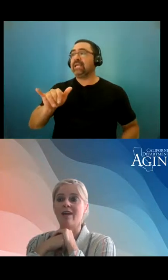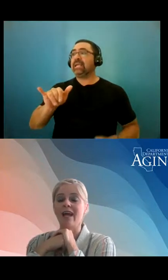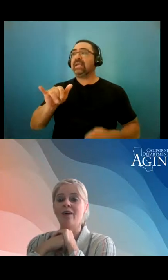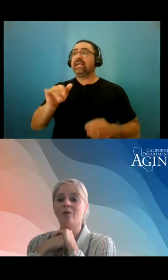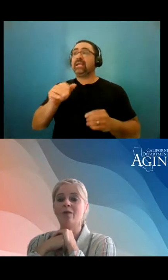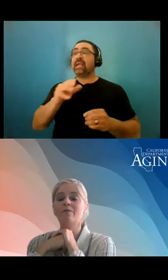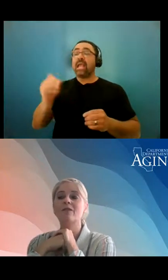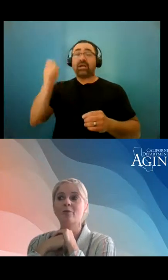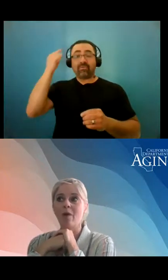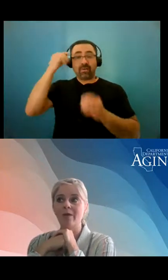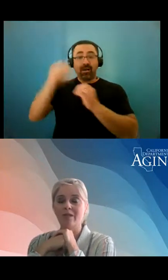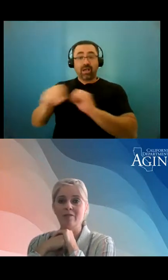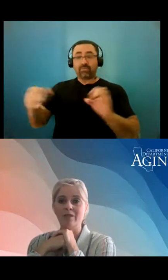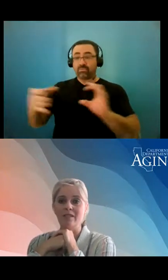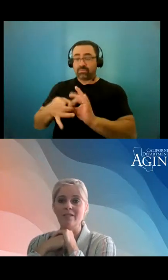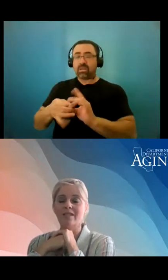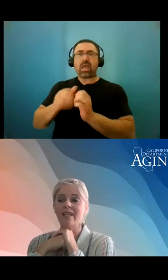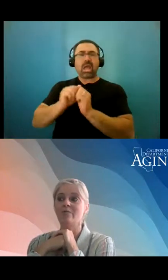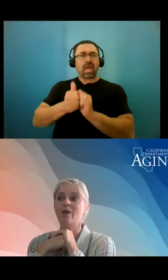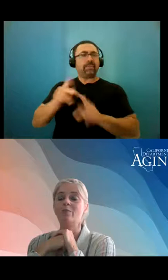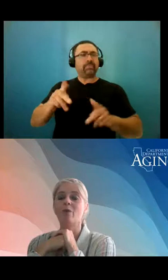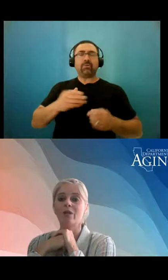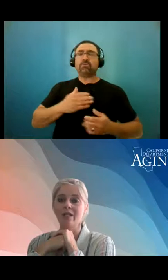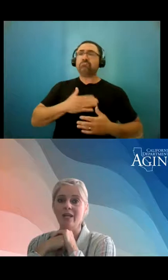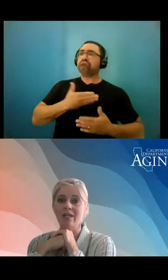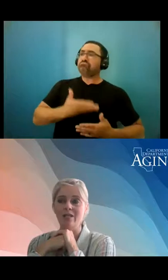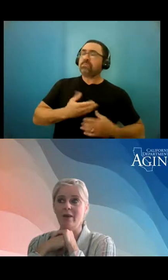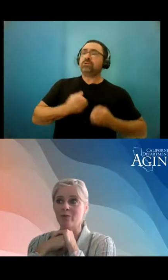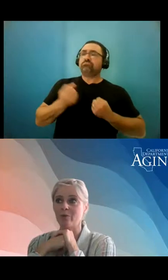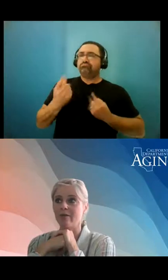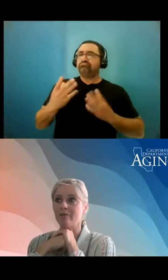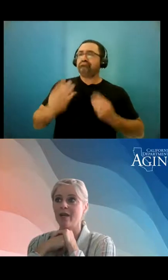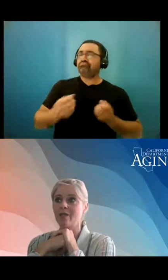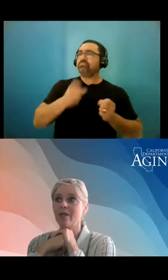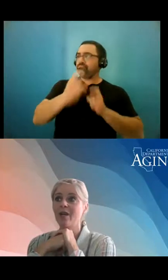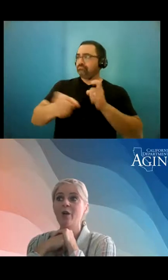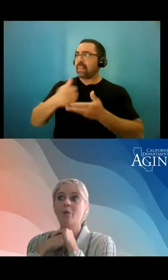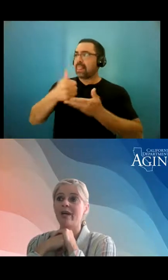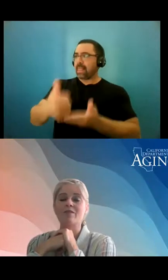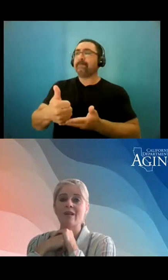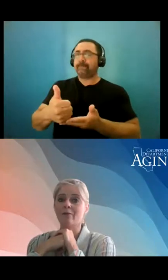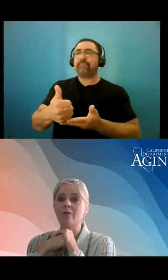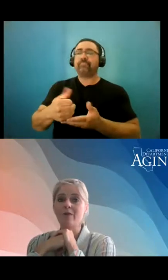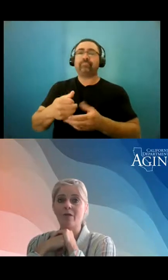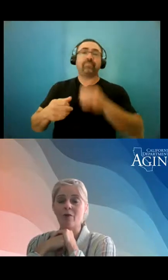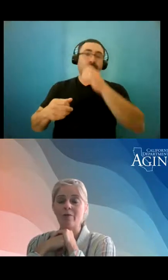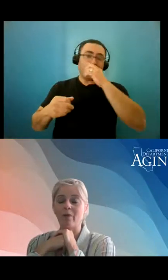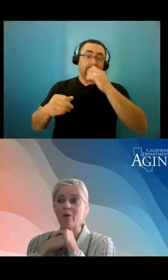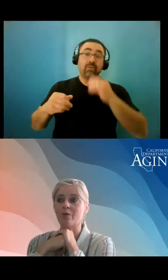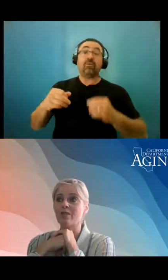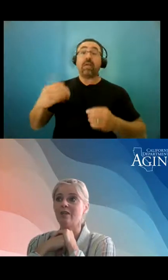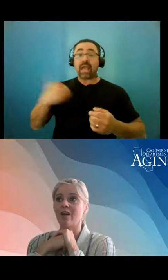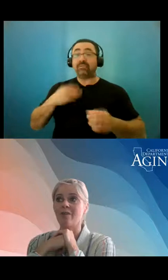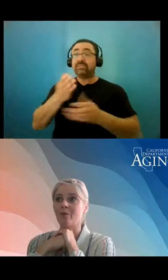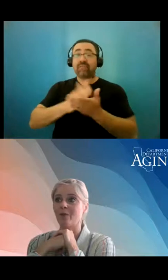webinar on how philanthropic communities can become more engaged in the master plan for aging. We have several philanthropic